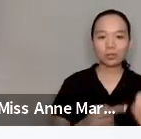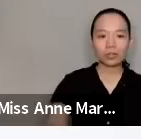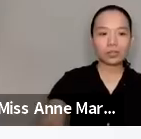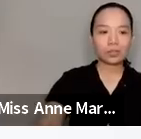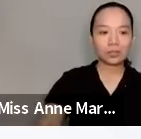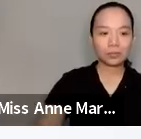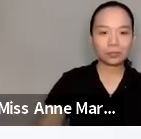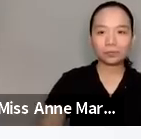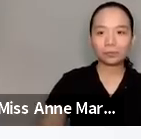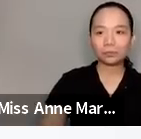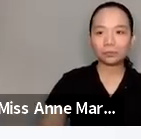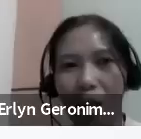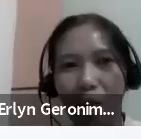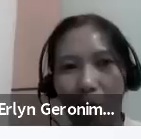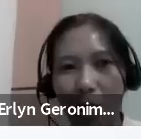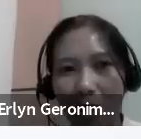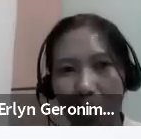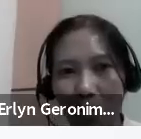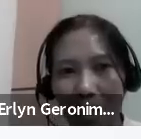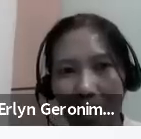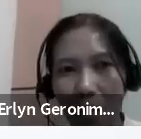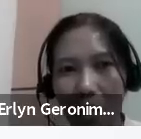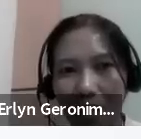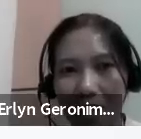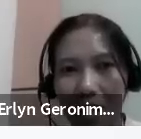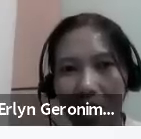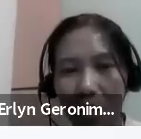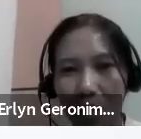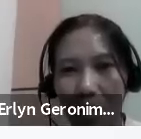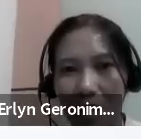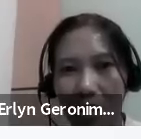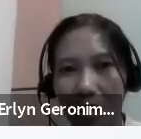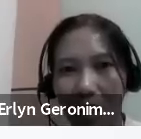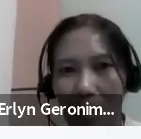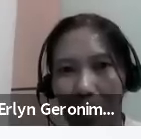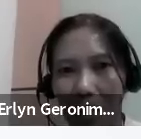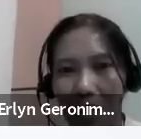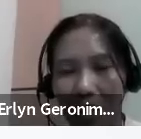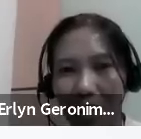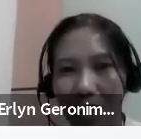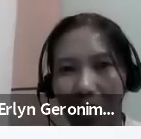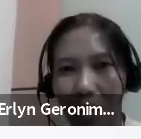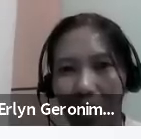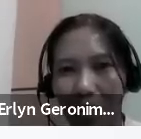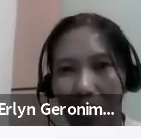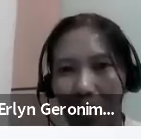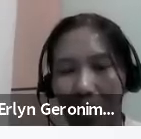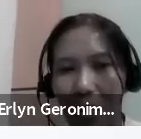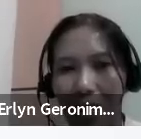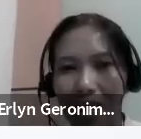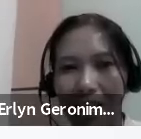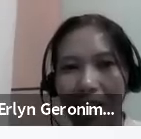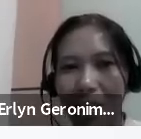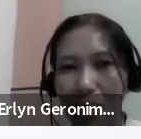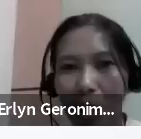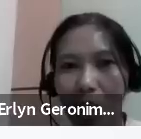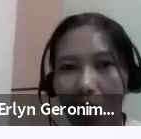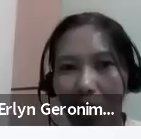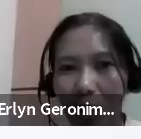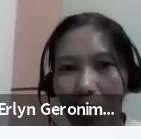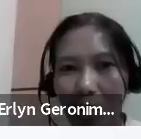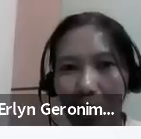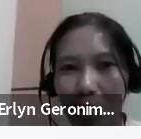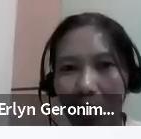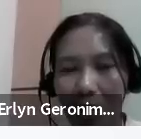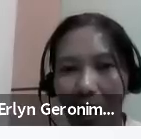for all of us. Shout out to our students who are greeting us with World Teachers, Happy World Teachers Day to all of you also. A special